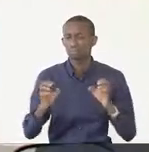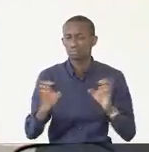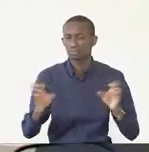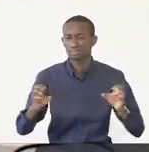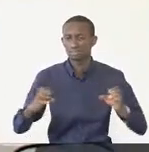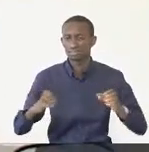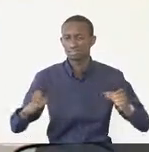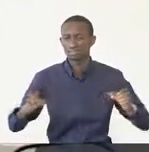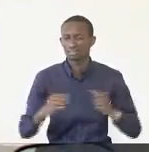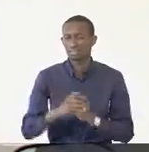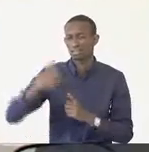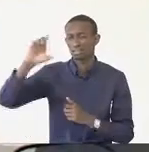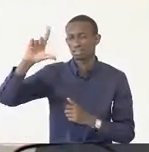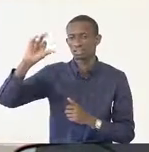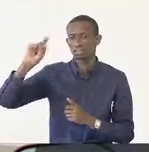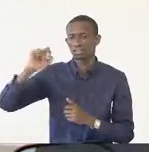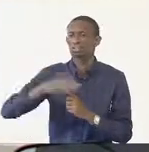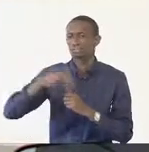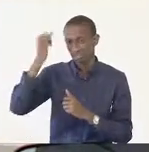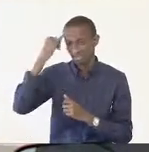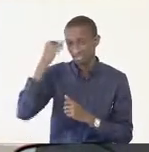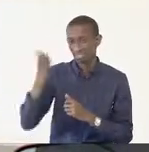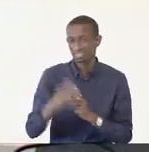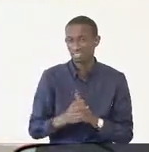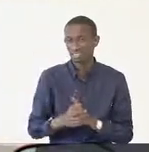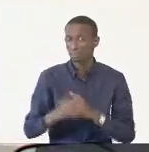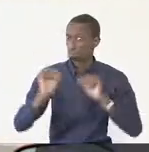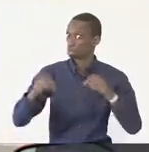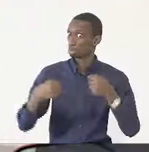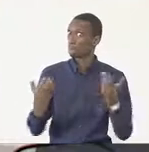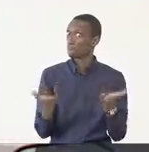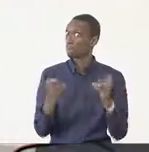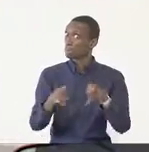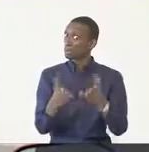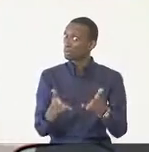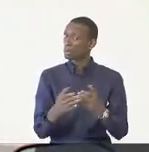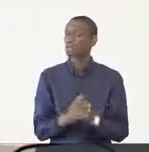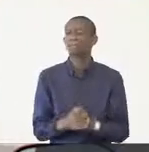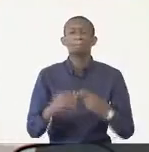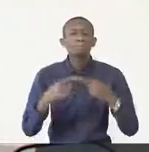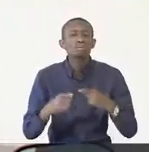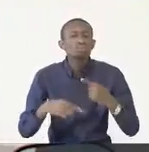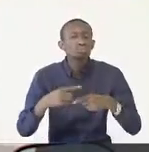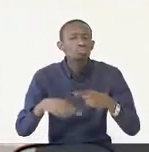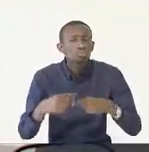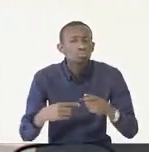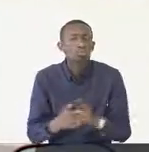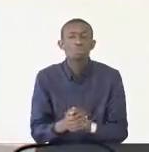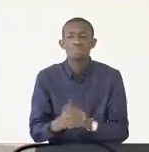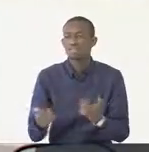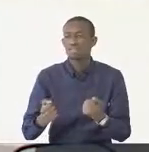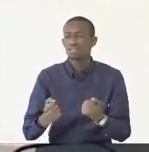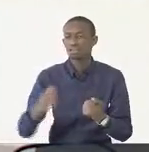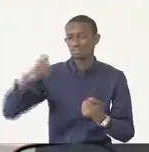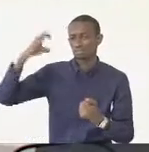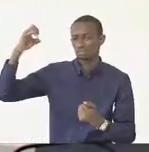remember? It is an ideal, which means that it cannot exist, as there is always a loss of energy in